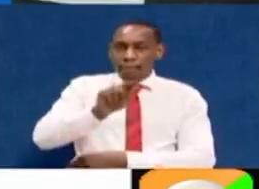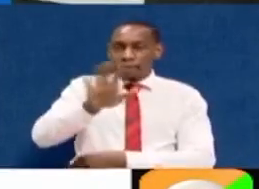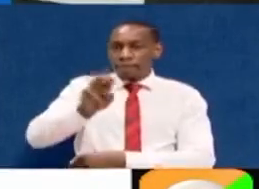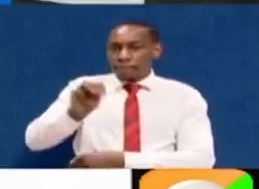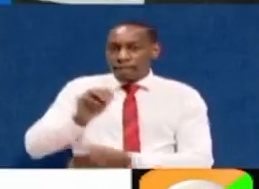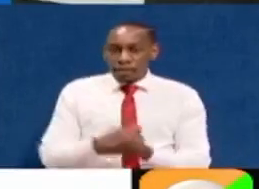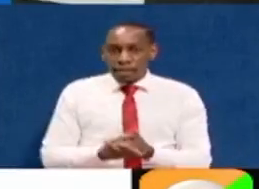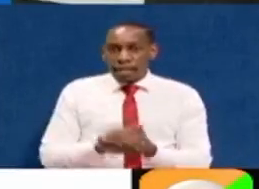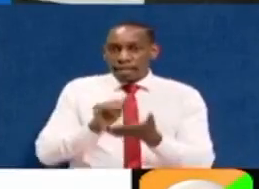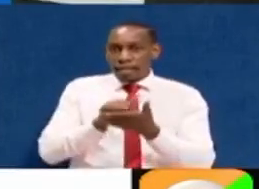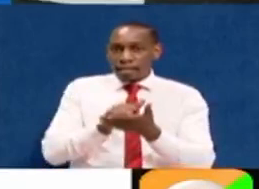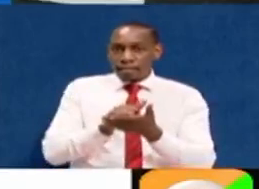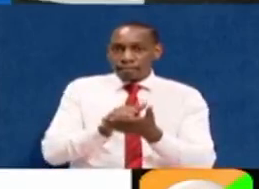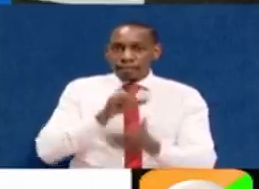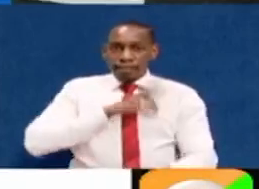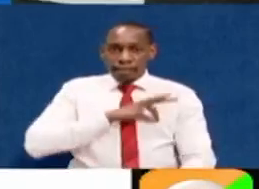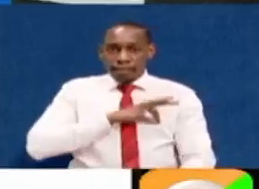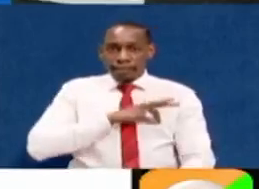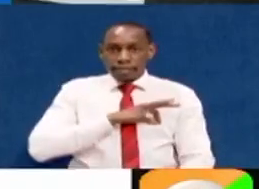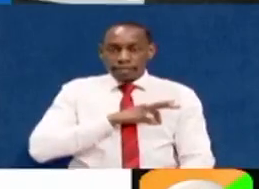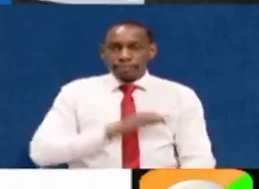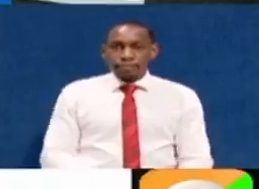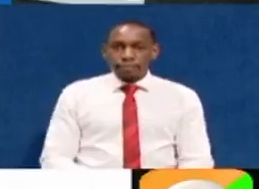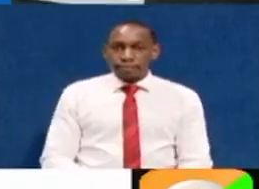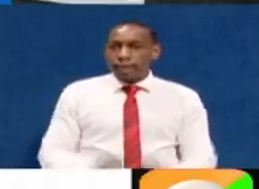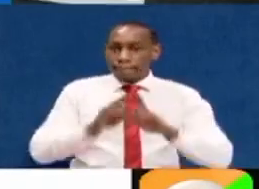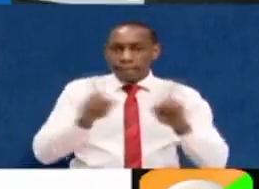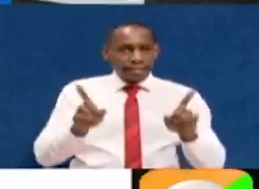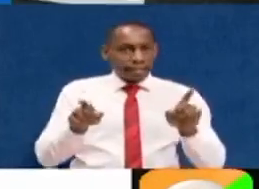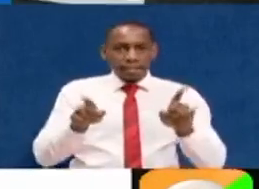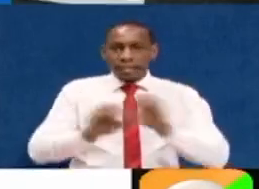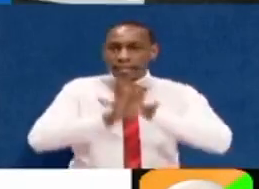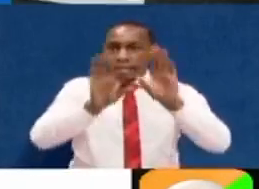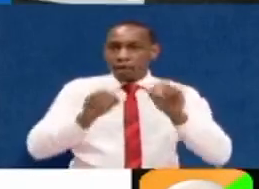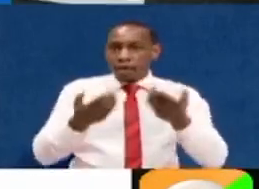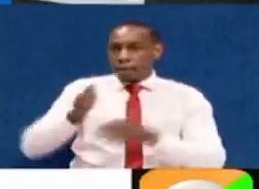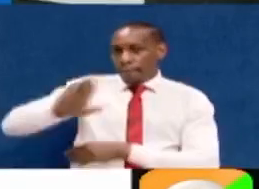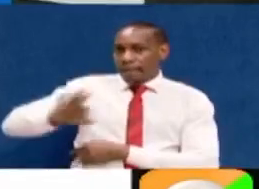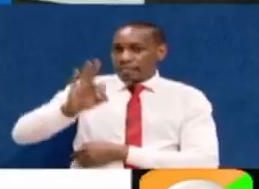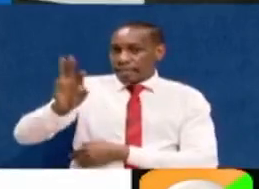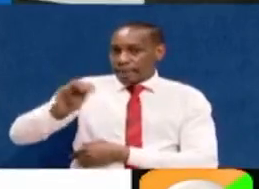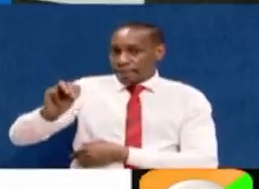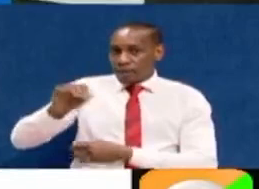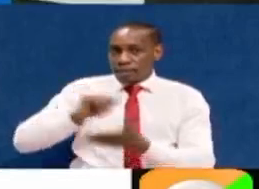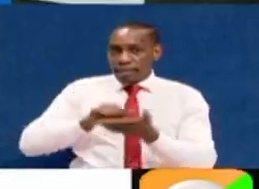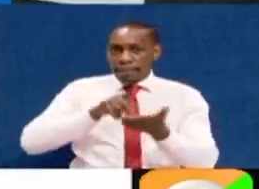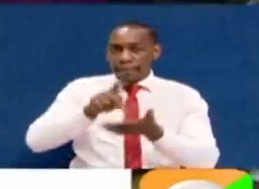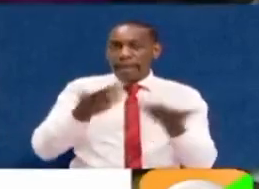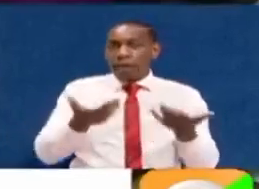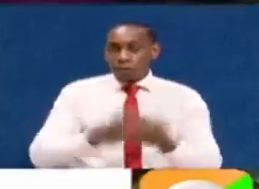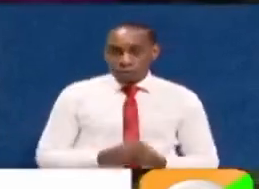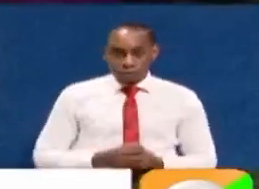million shillings from his gratuity on expiry of term of service. But it wasn't clear how the balance of 3 million shillings would be